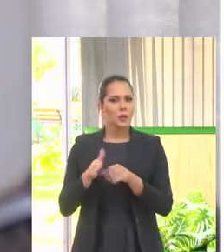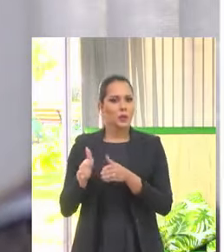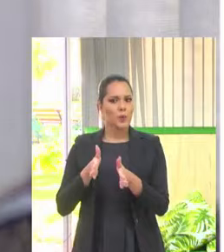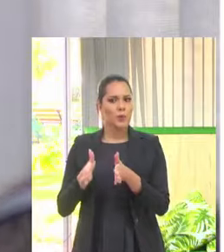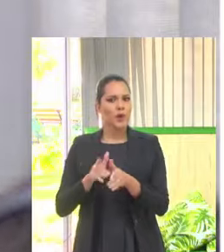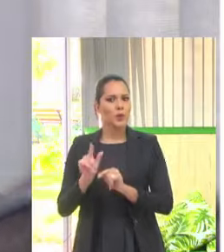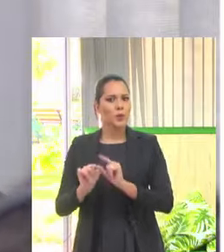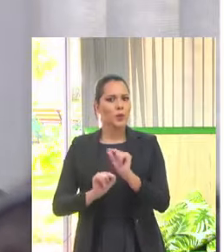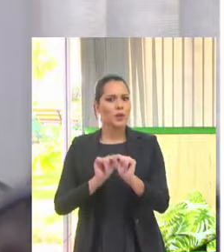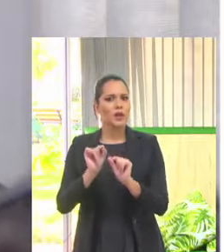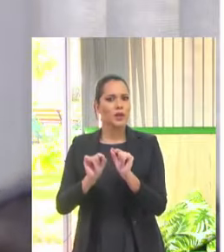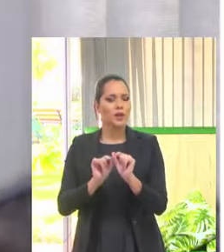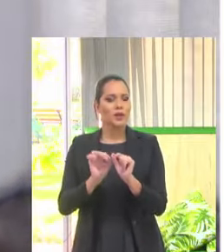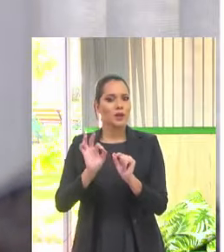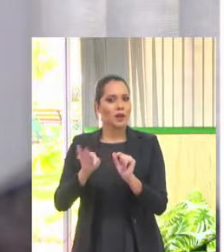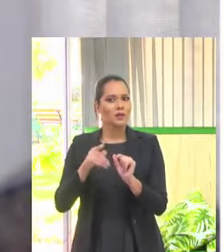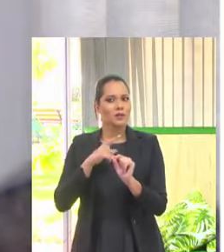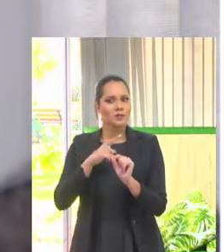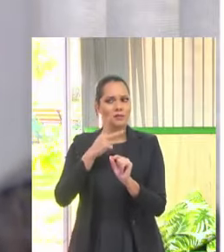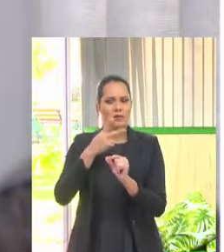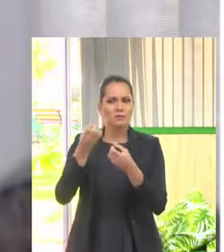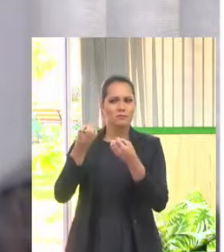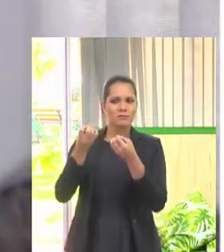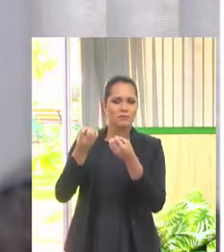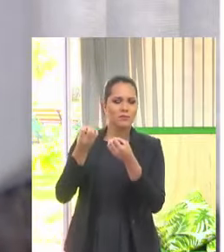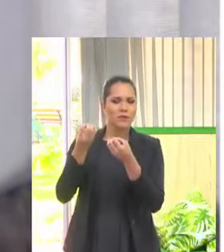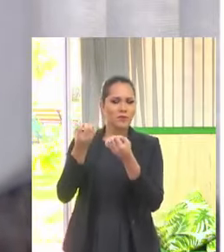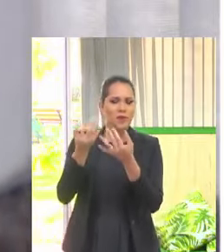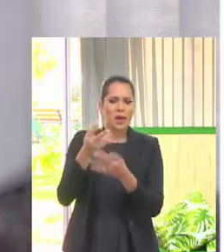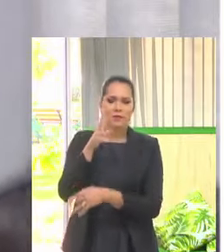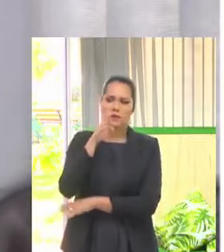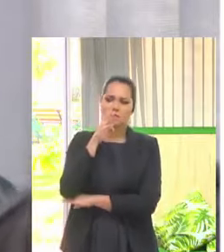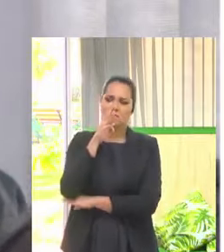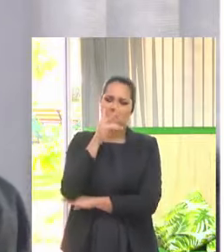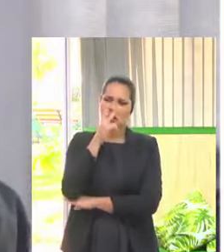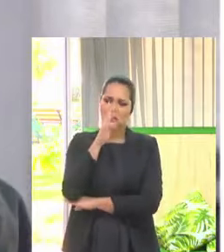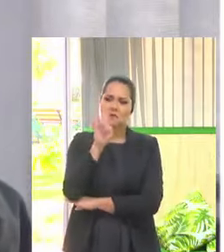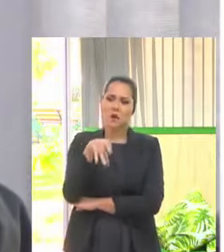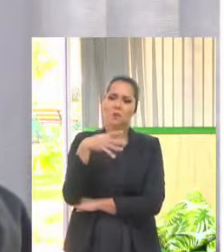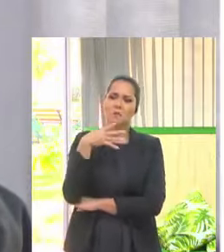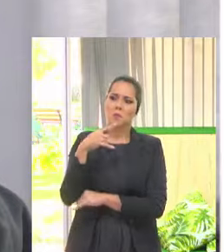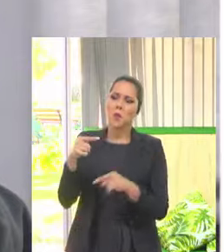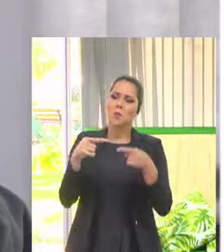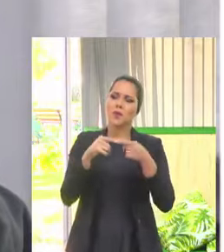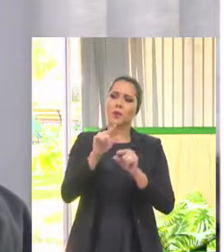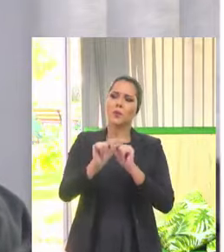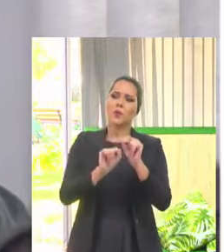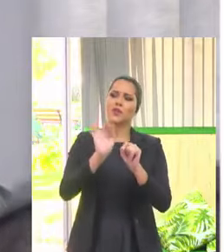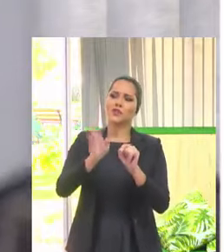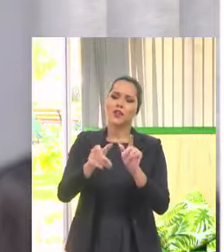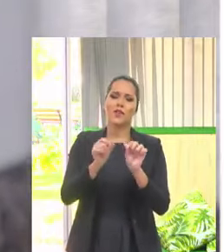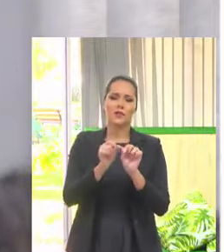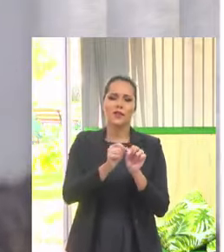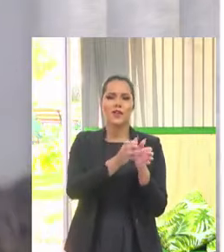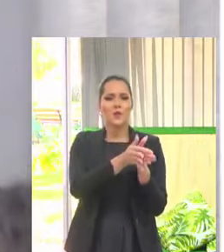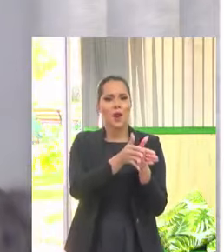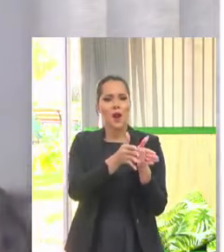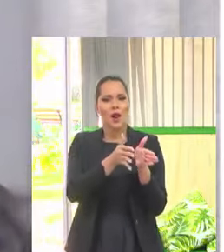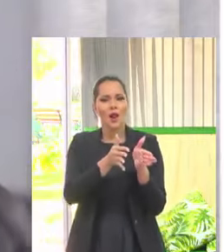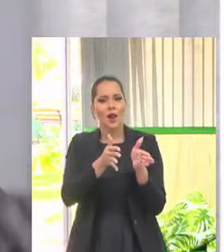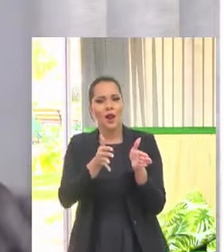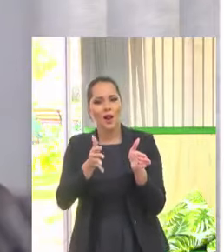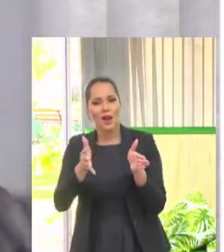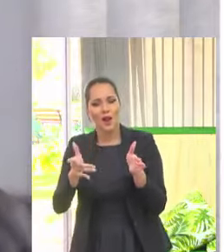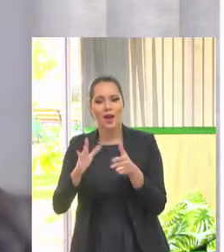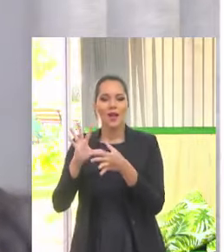heard sounded really familiar to what we had been doing along the years in the context of